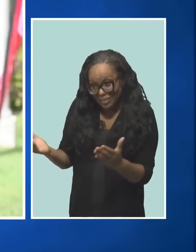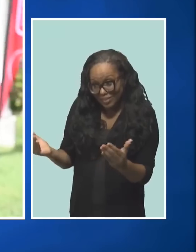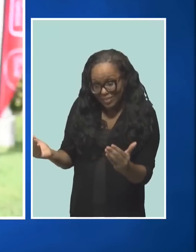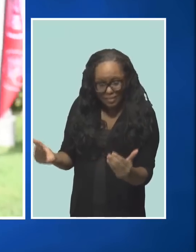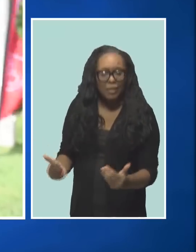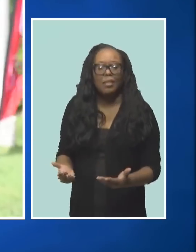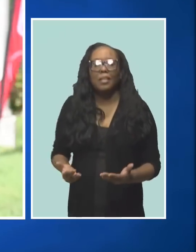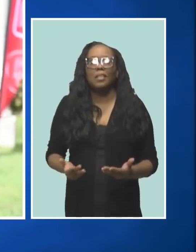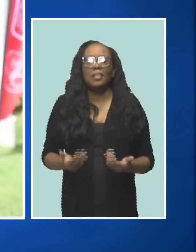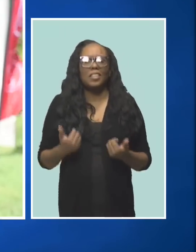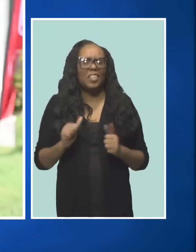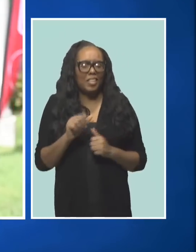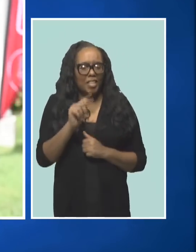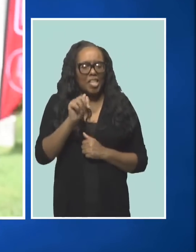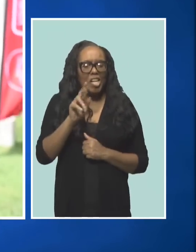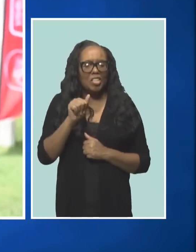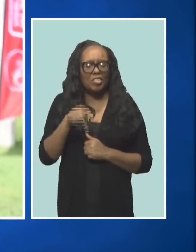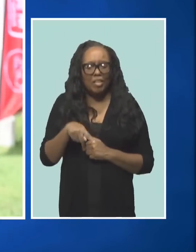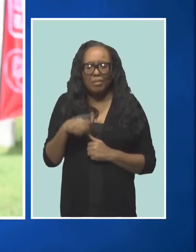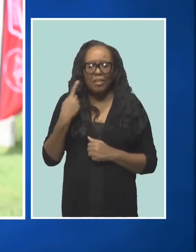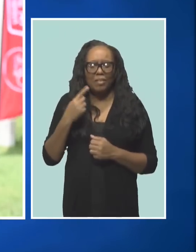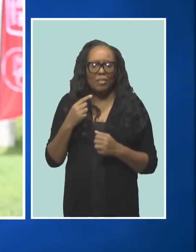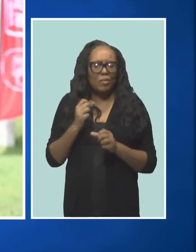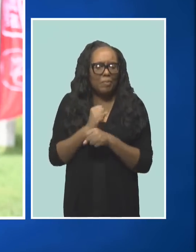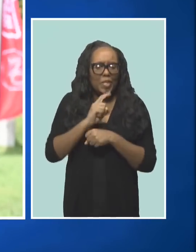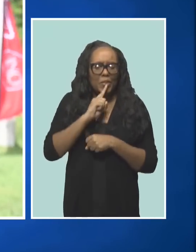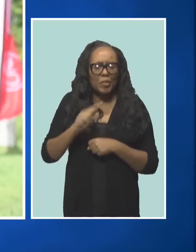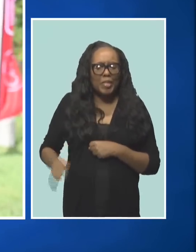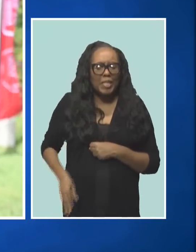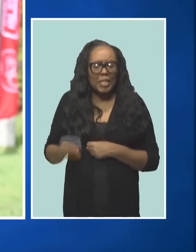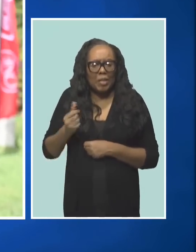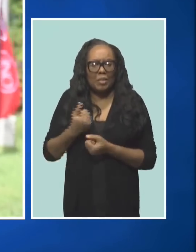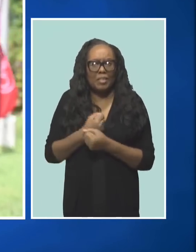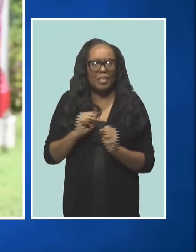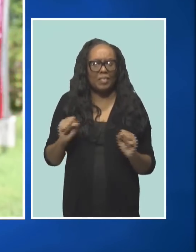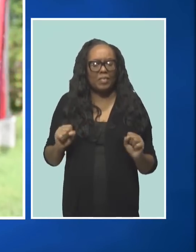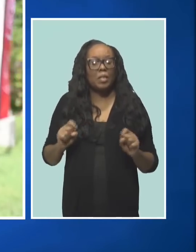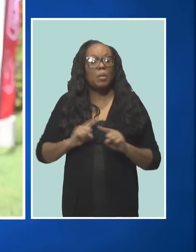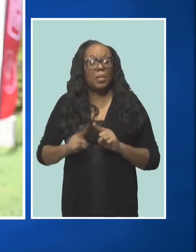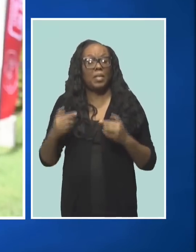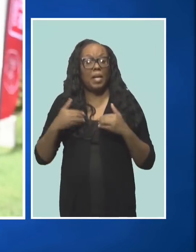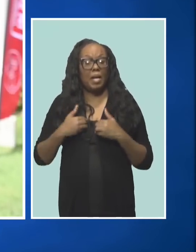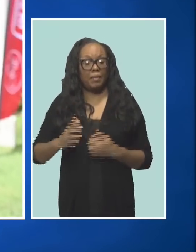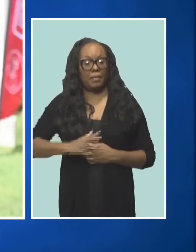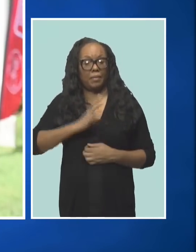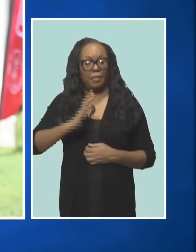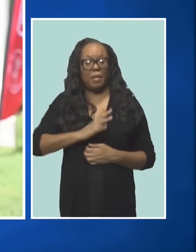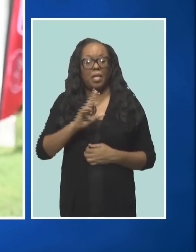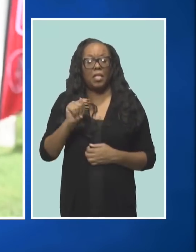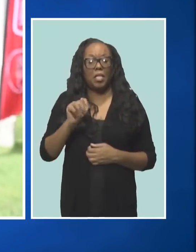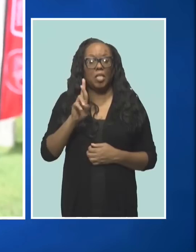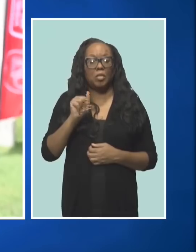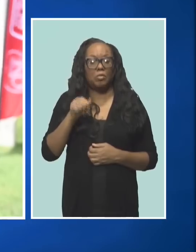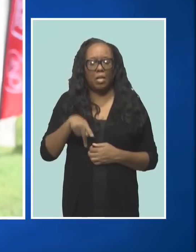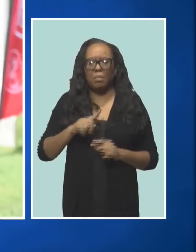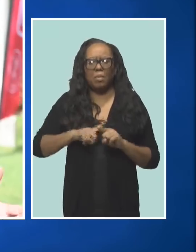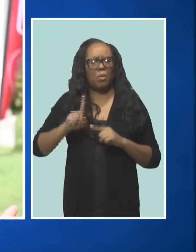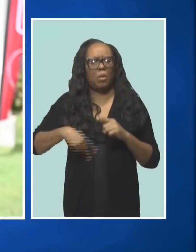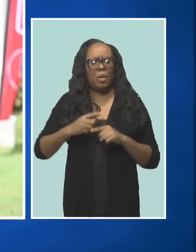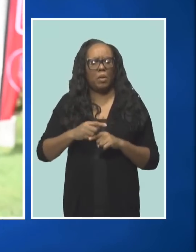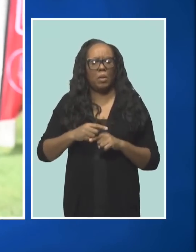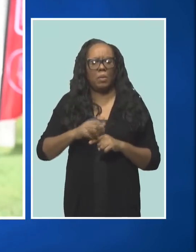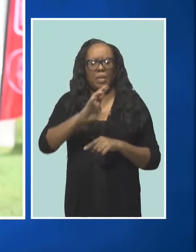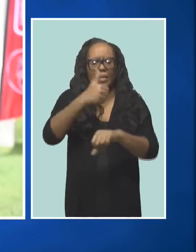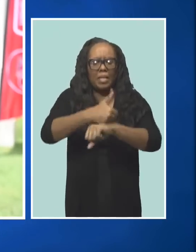trap. And traps are something that is scarcity because the public has seen to be taken away the traps when we put them out in the